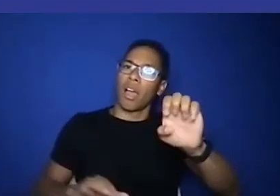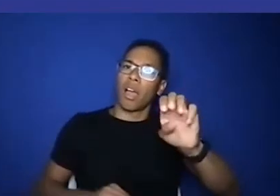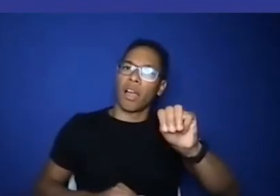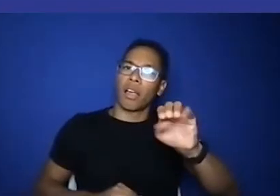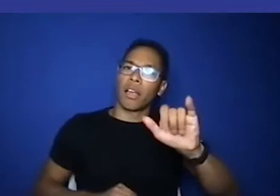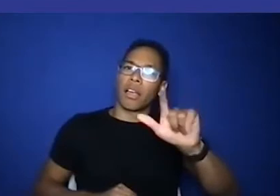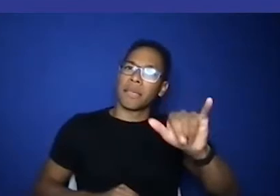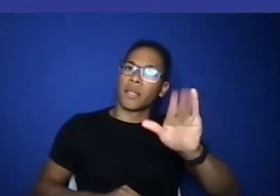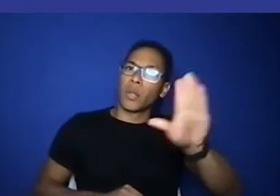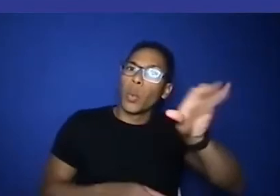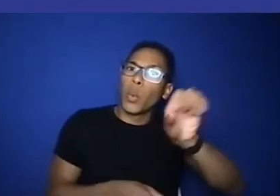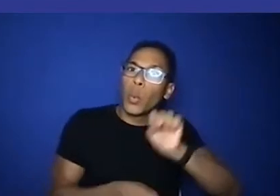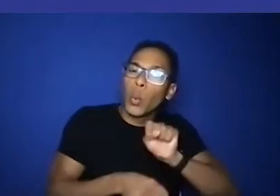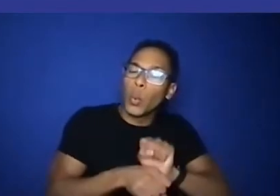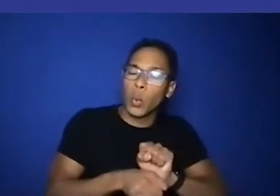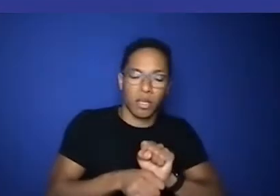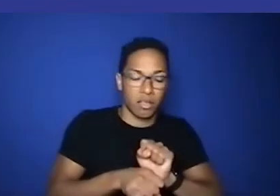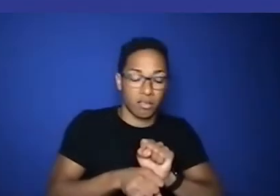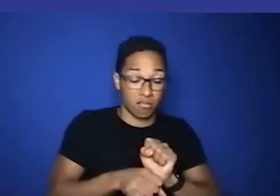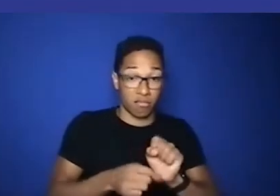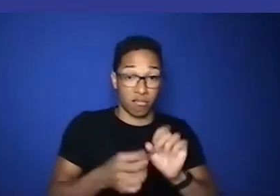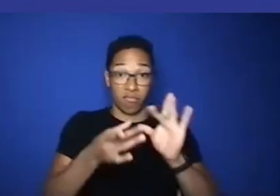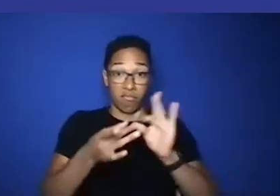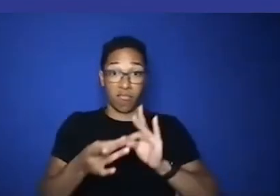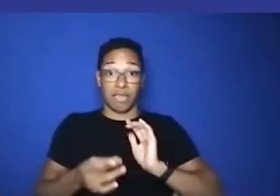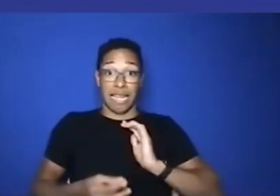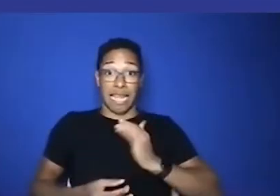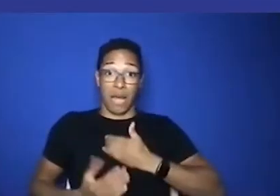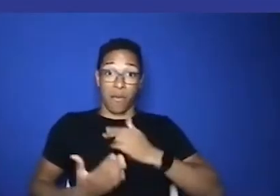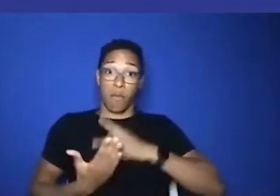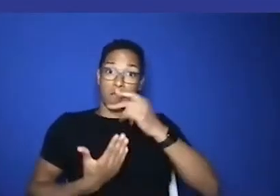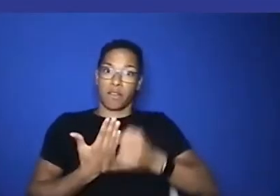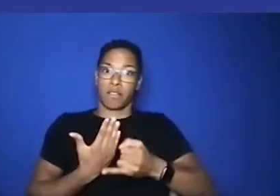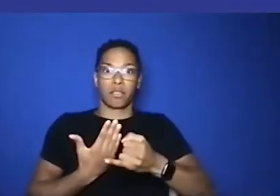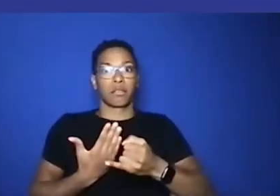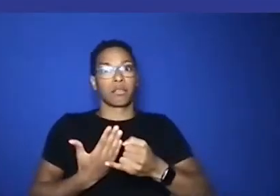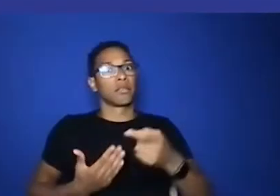of our project with Emily is that there has to be some kind of homecoming.